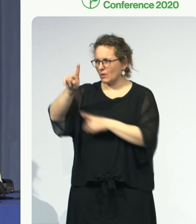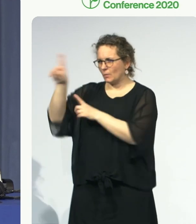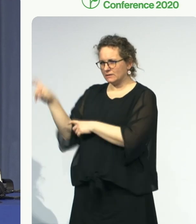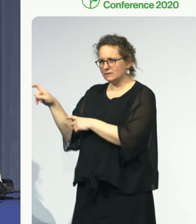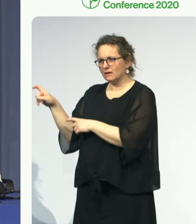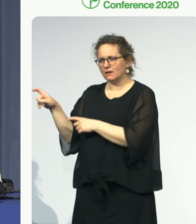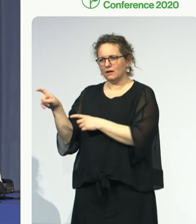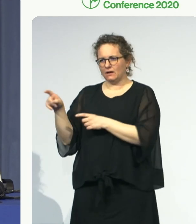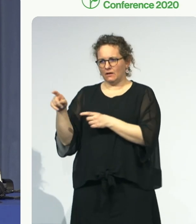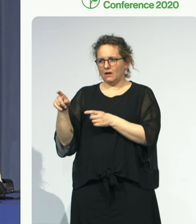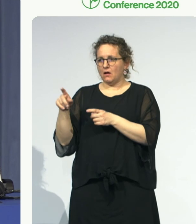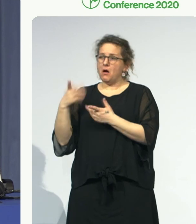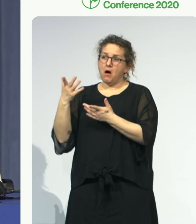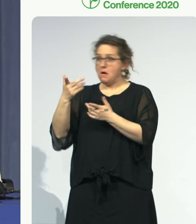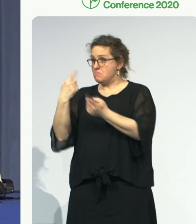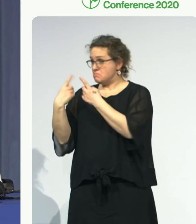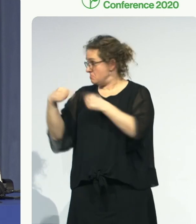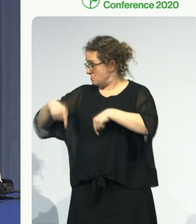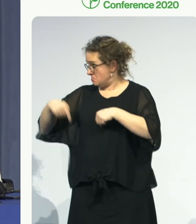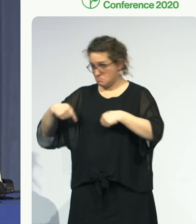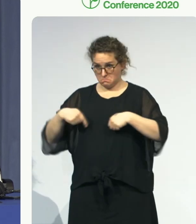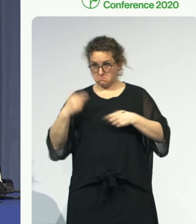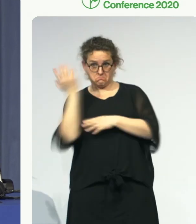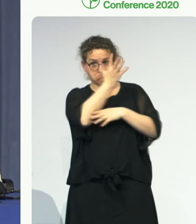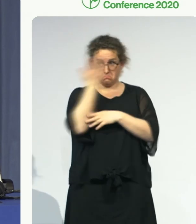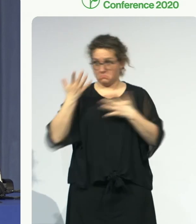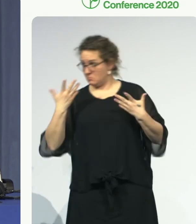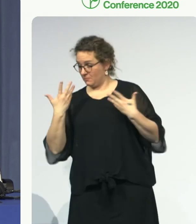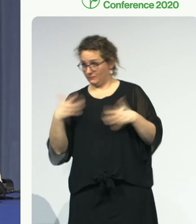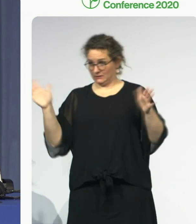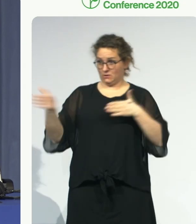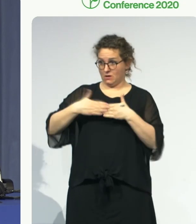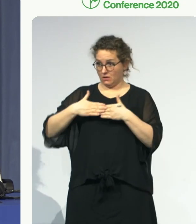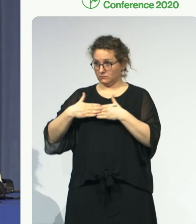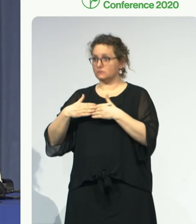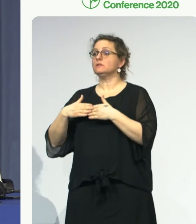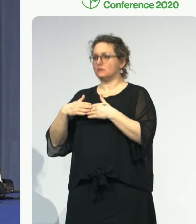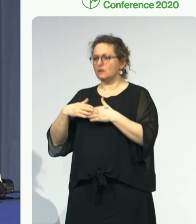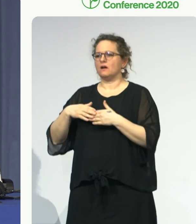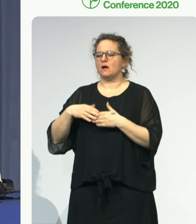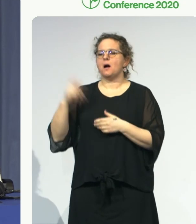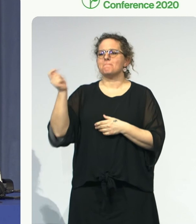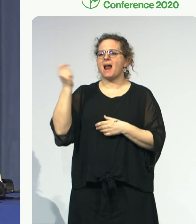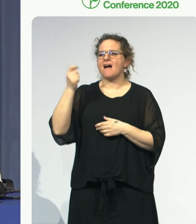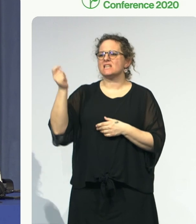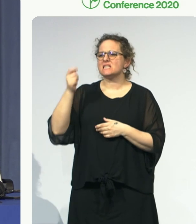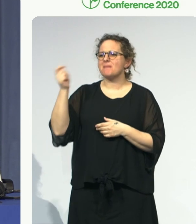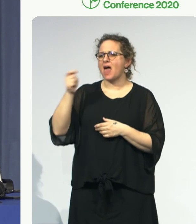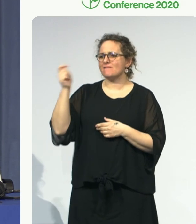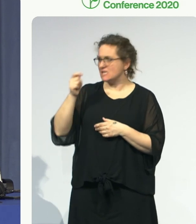after the panel, because we have projects in Malawi and Mozambique where we try to include some inclusion aspects, so I can just